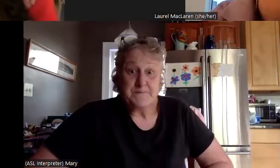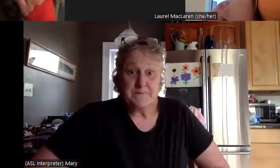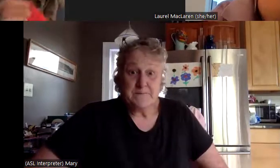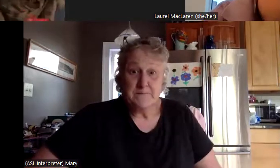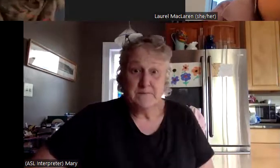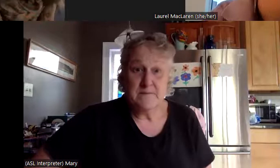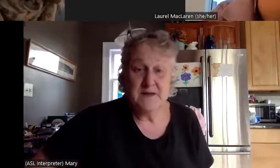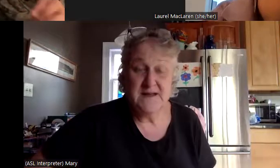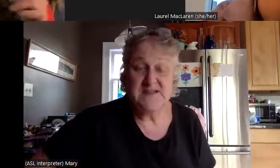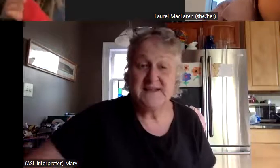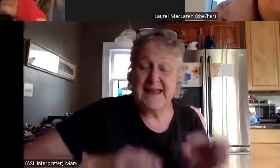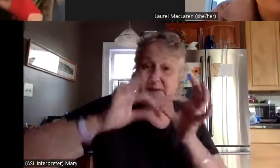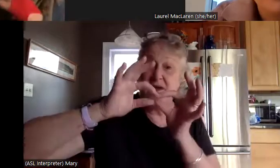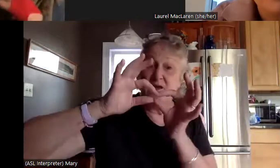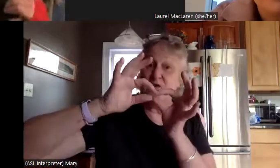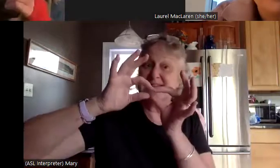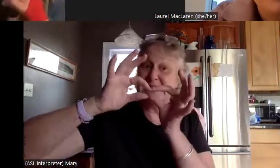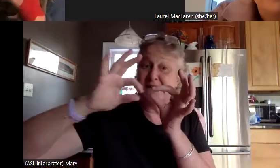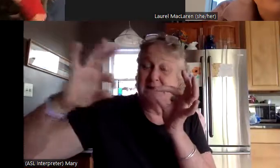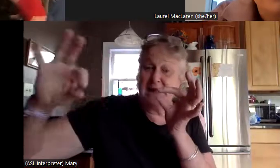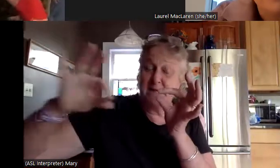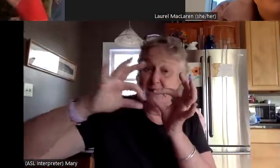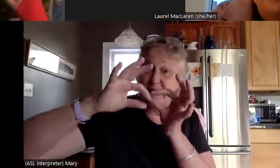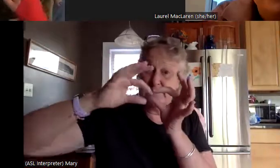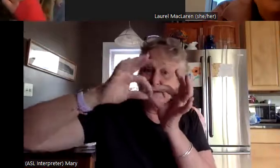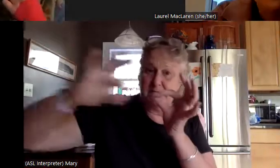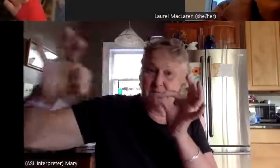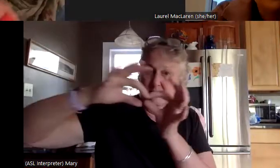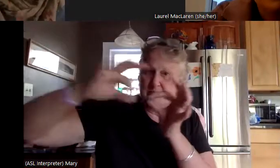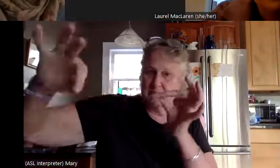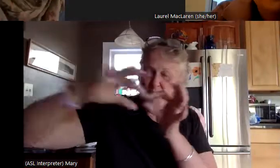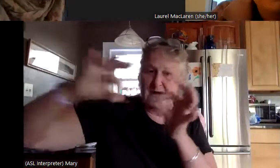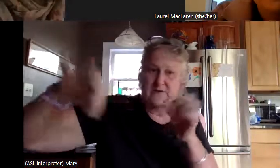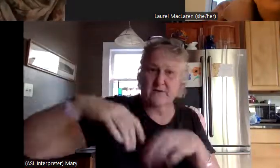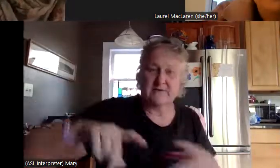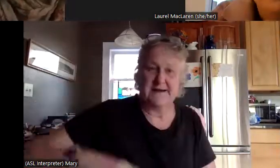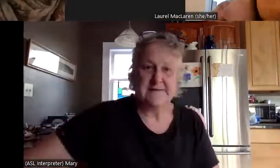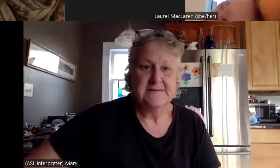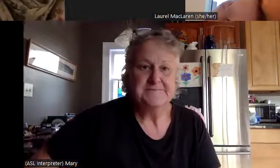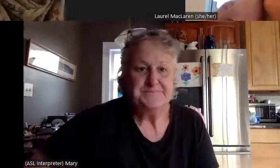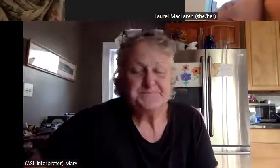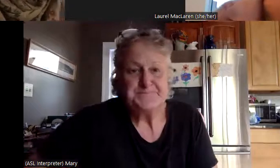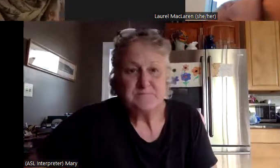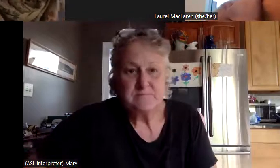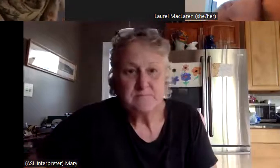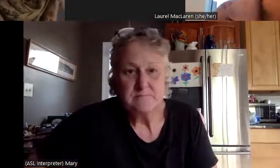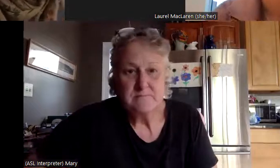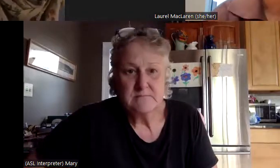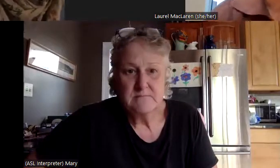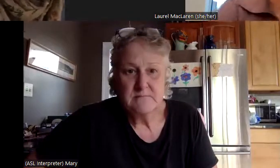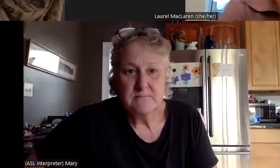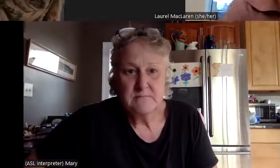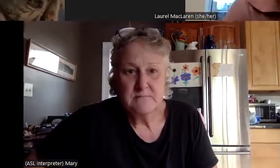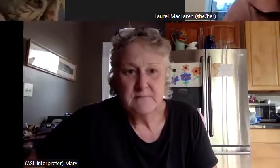Wow. Oh, the other photo. It's that like I the sent- you can see the amniotic Mm-hmm. Yeah, I saw whatever that. thing.